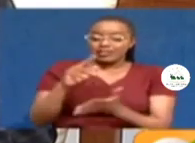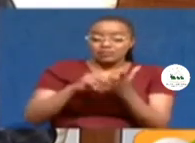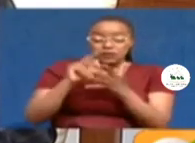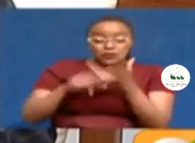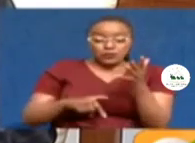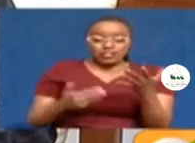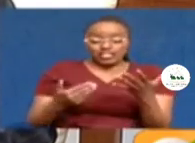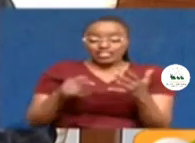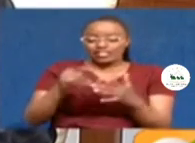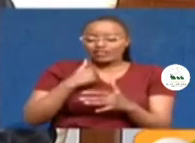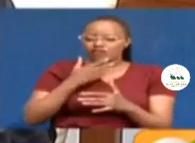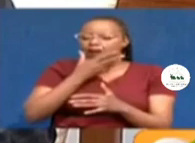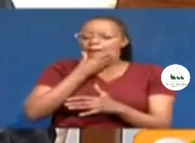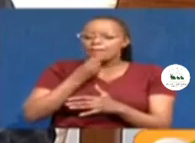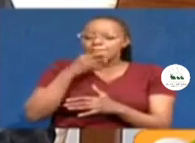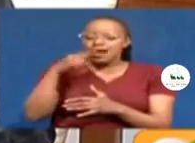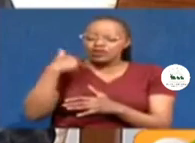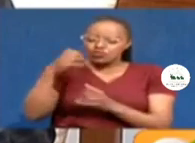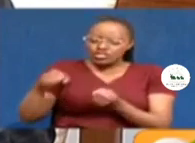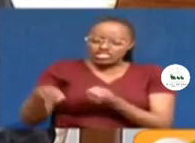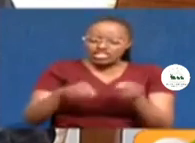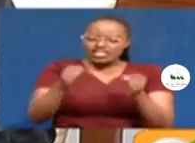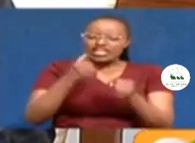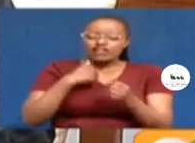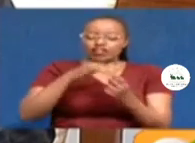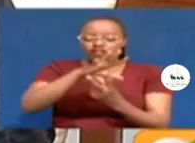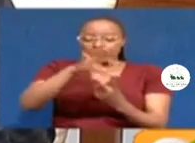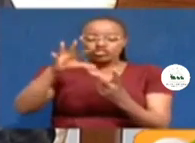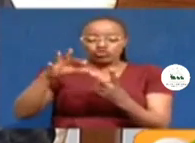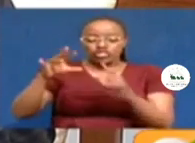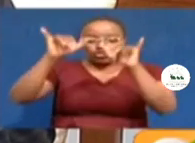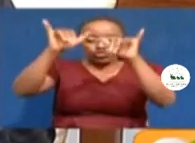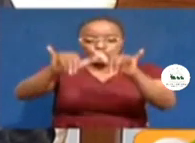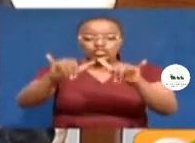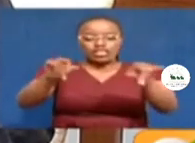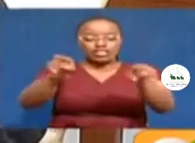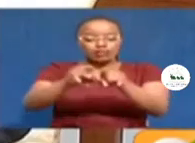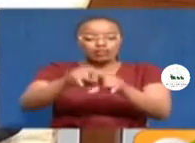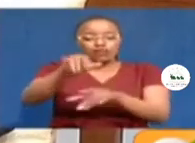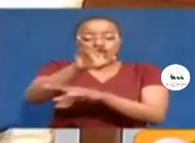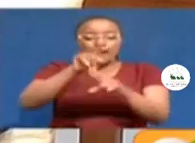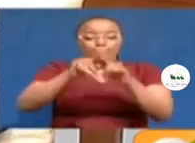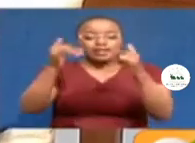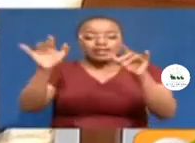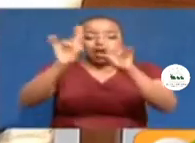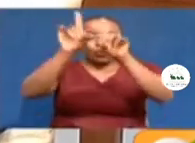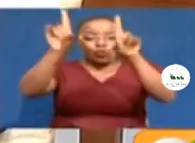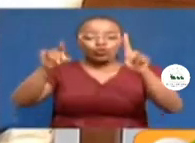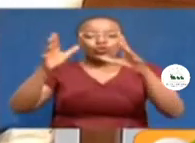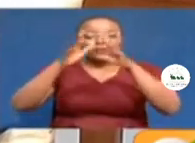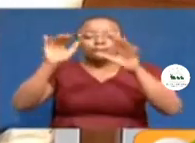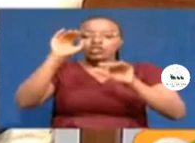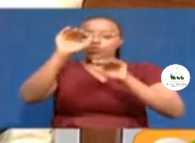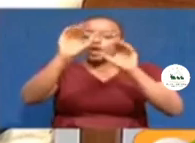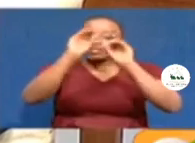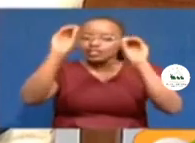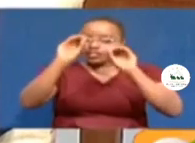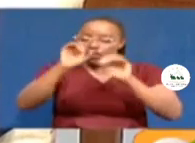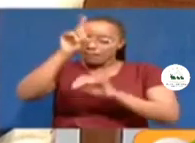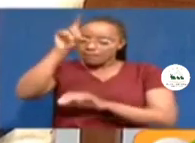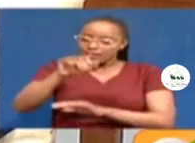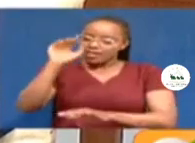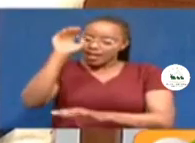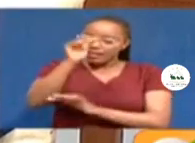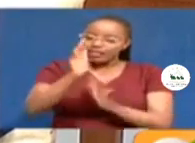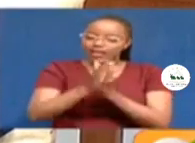it is a matter of strategy that he chooses to remain where he is. But the question that you are not asking, which must be asked